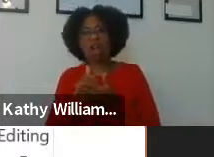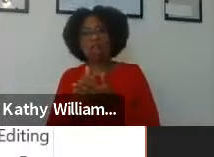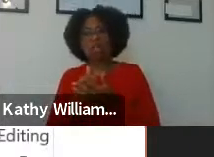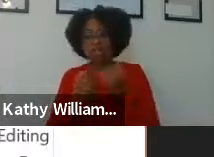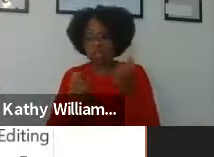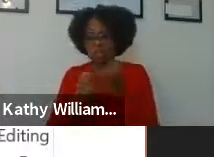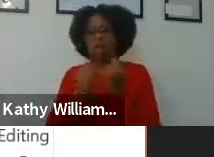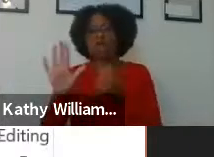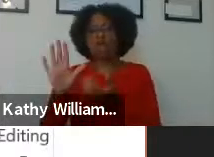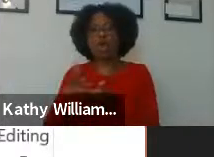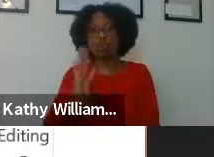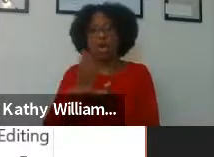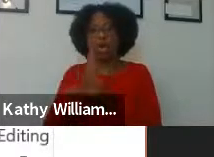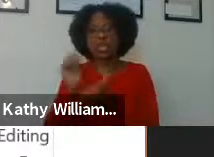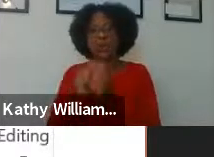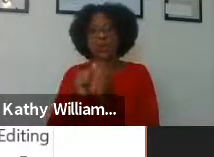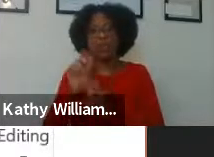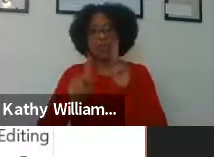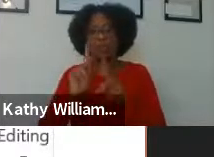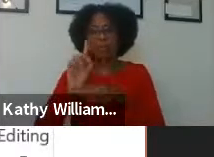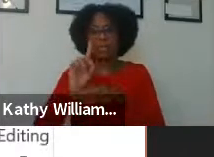disabilities. So thank you for being here today.